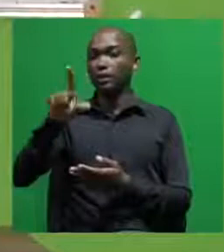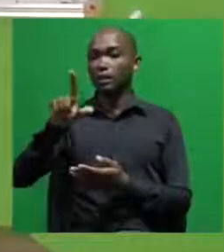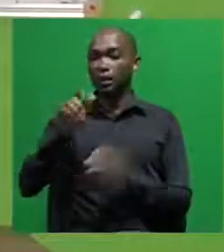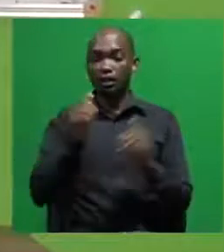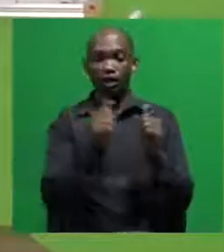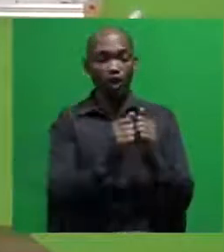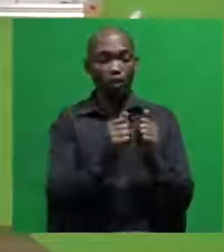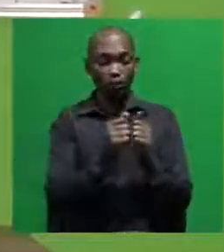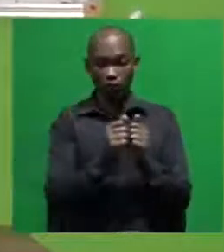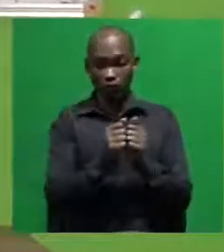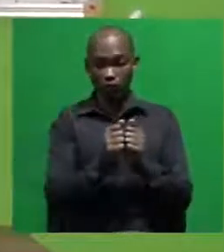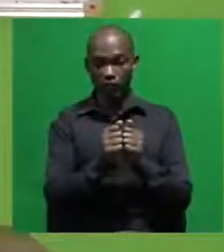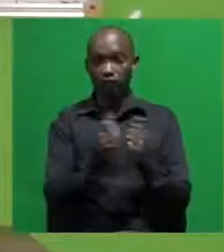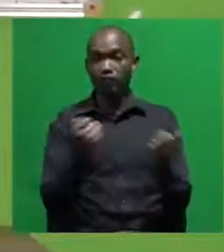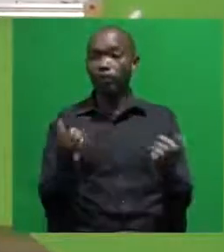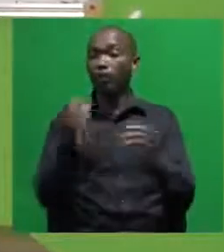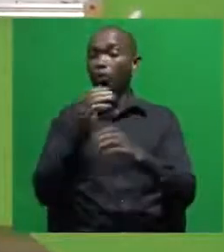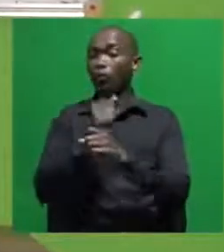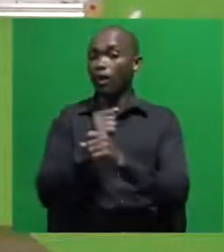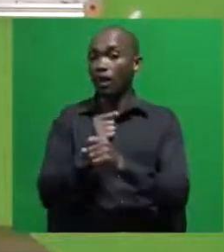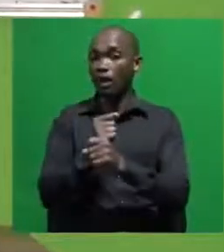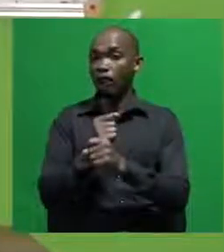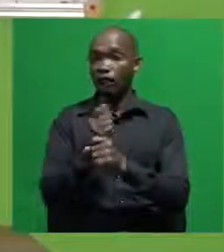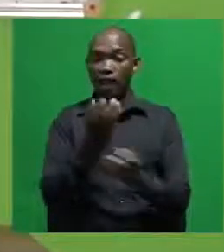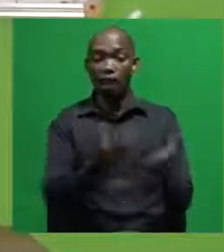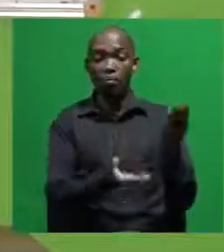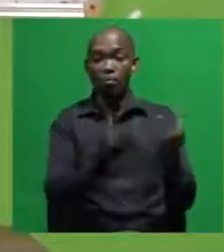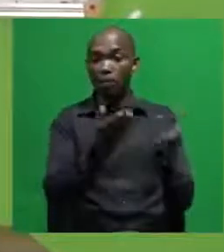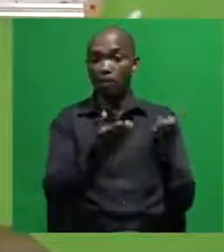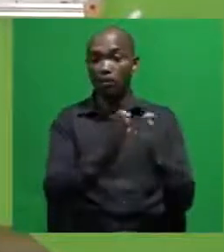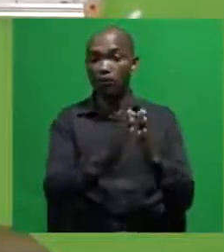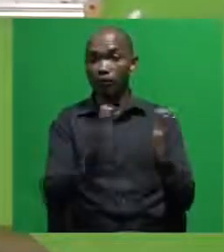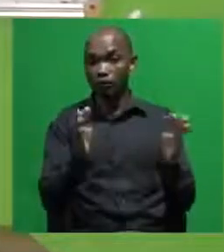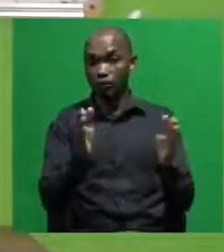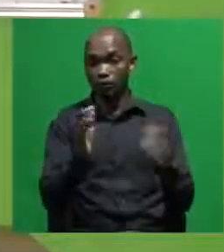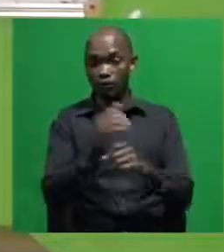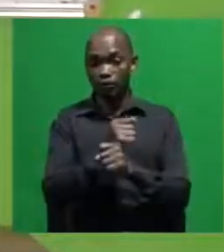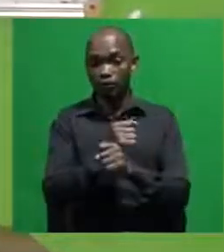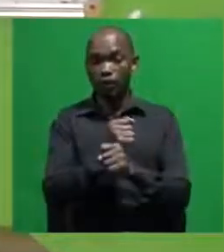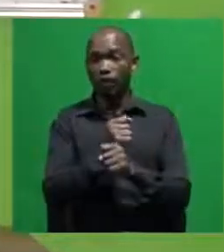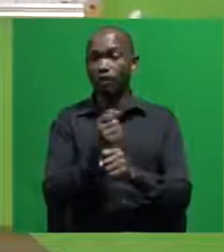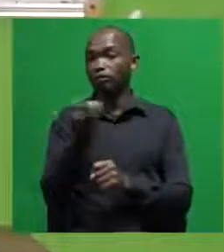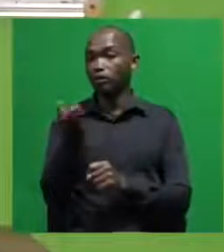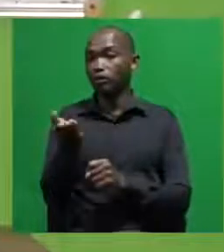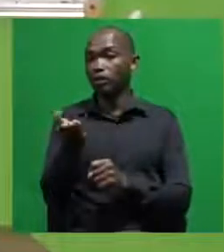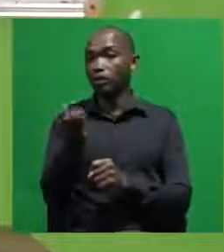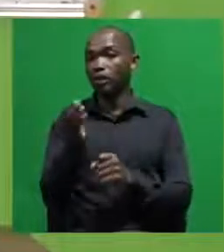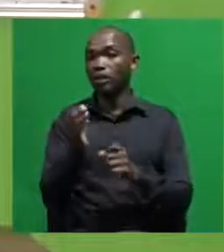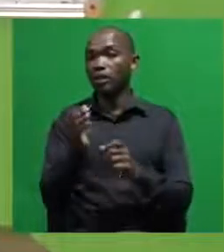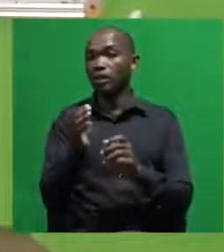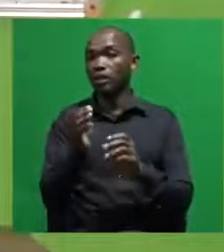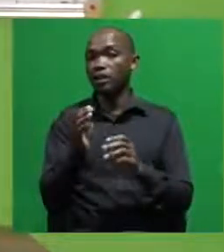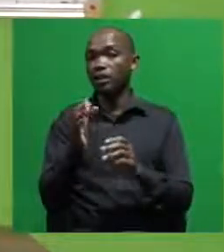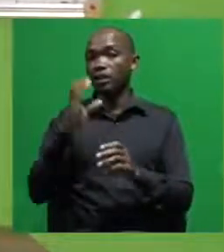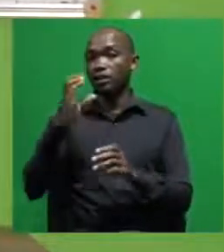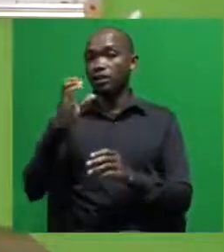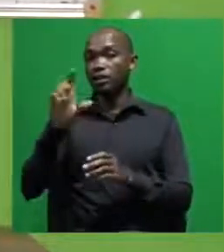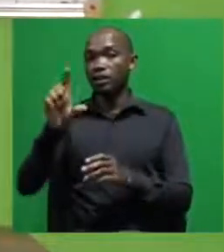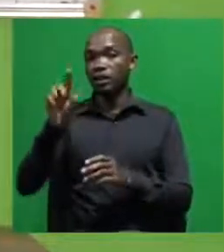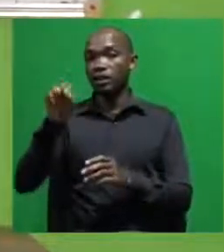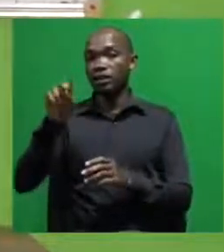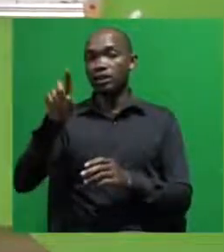For the cylindrical object, we have the amount of the space occupied by that cylindrical object.